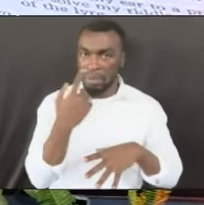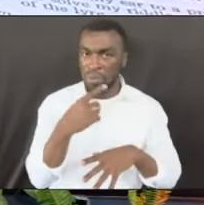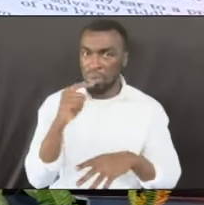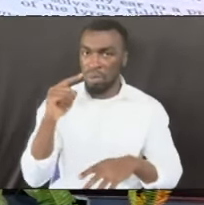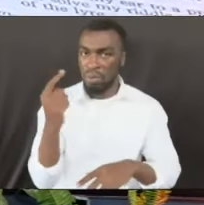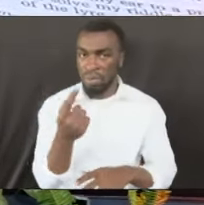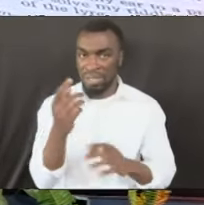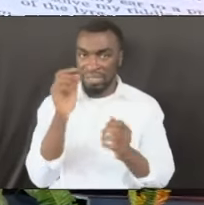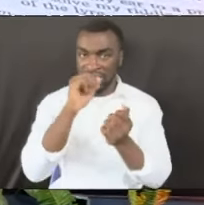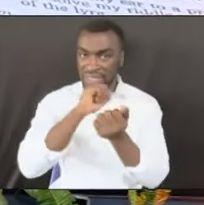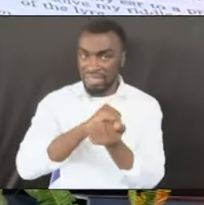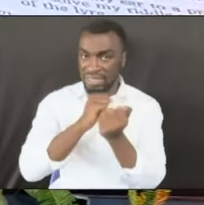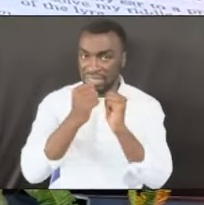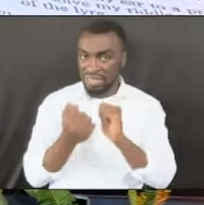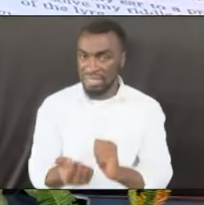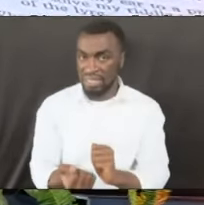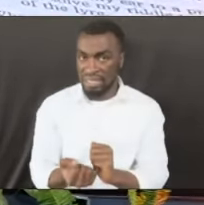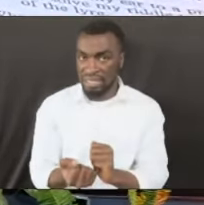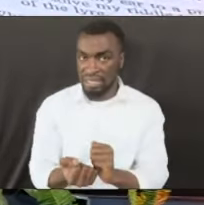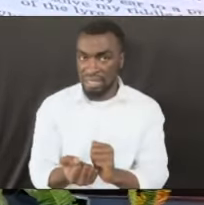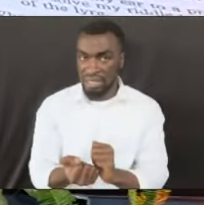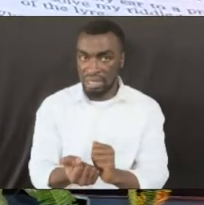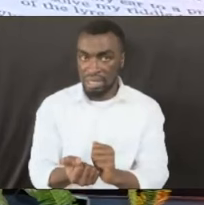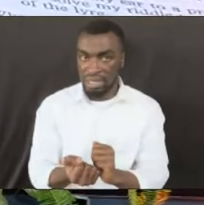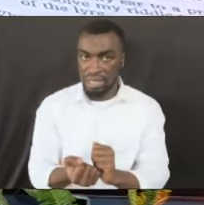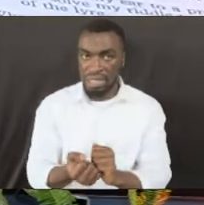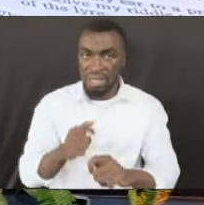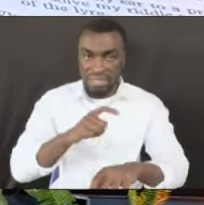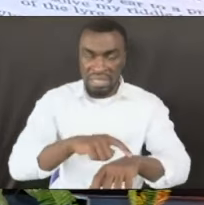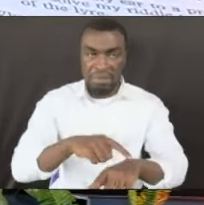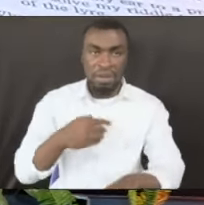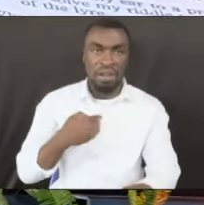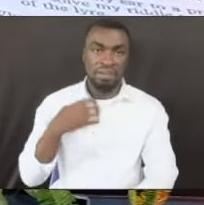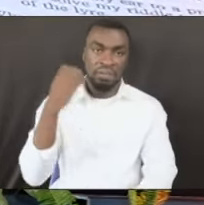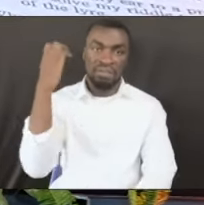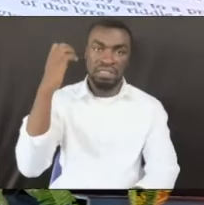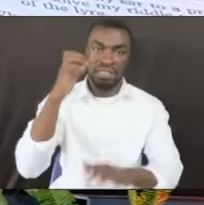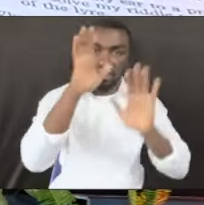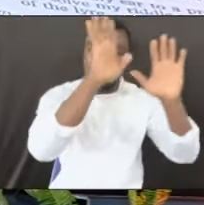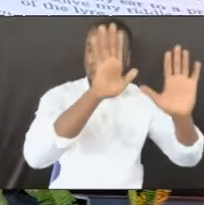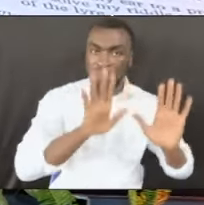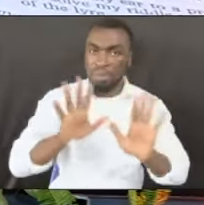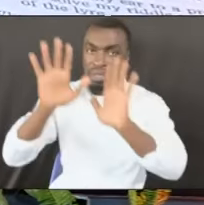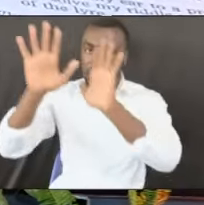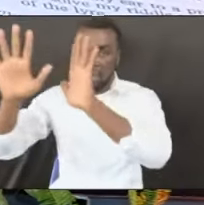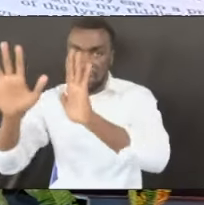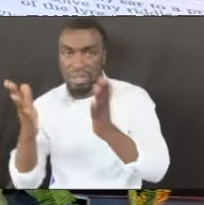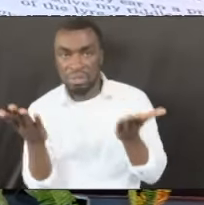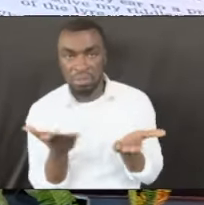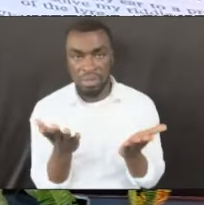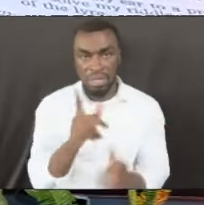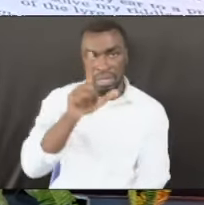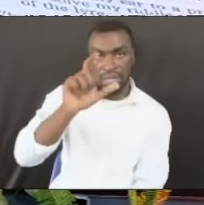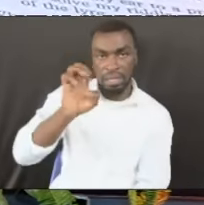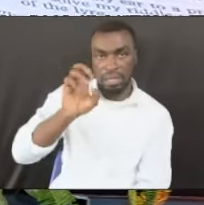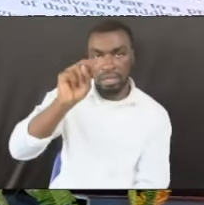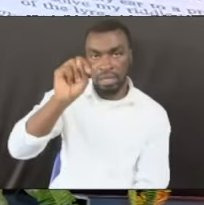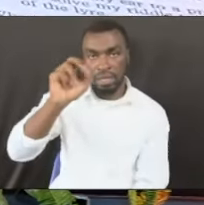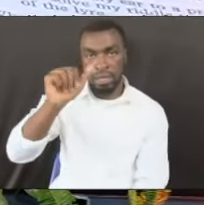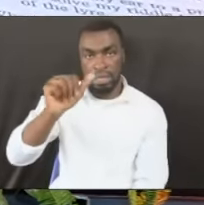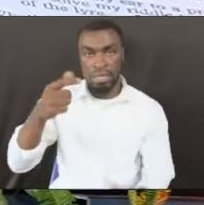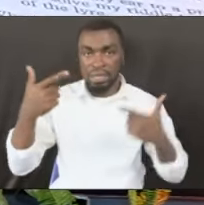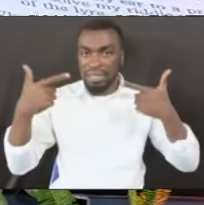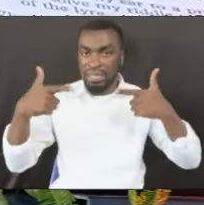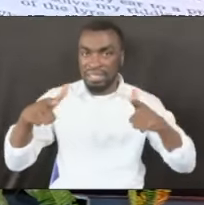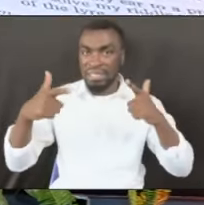are backslidden. So when we have an evangelistic campaign at Lenana, the success has a lot to do